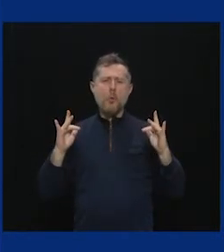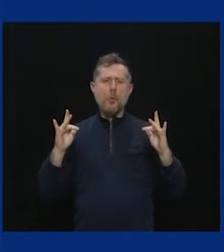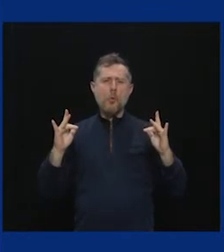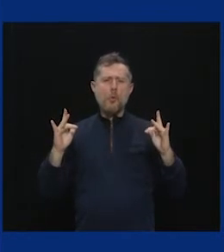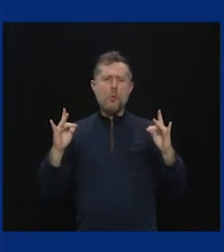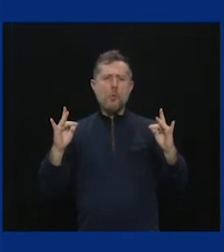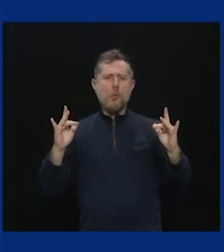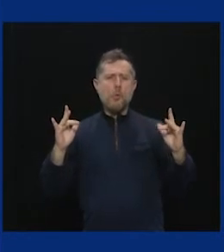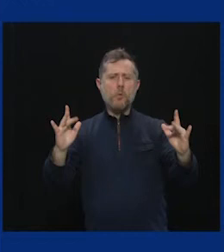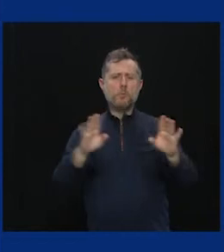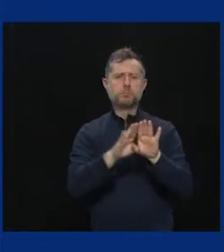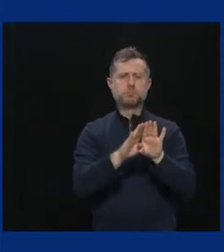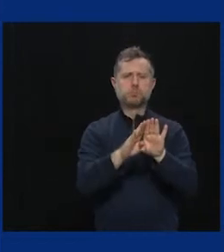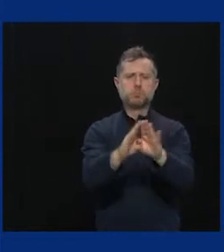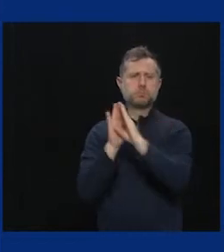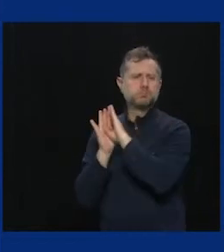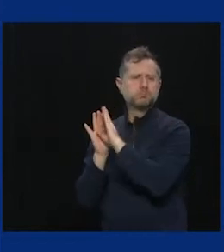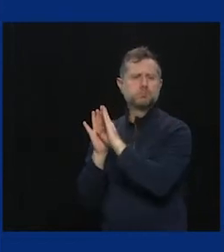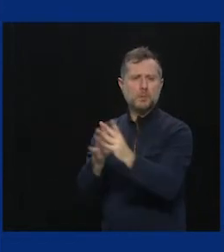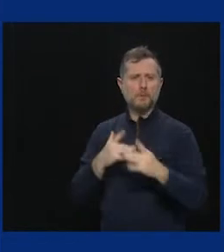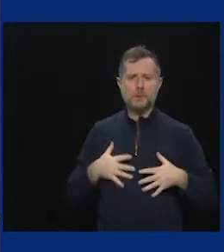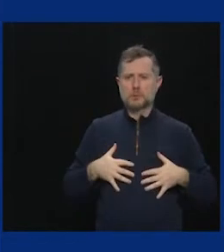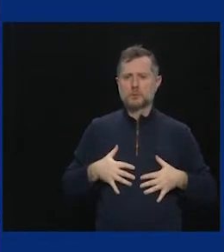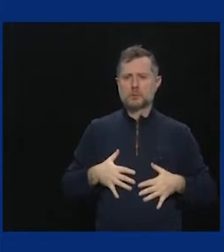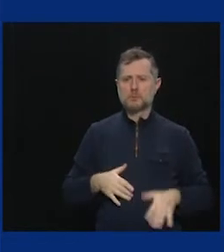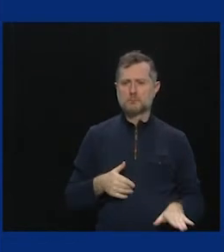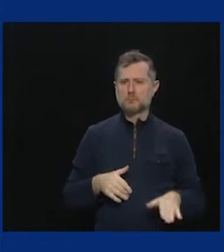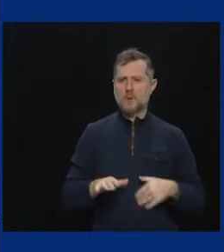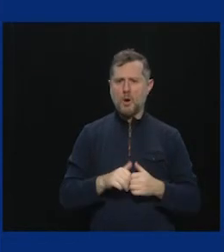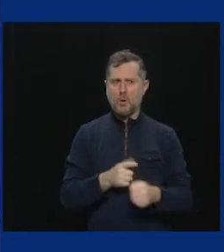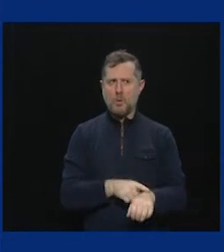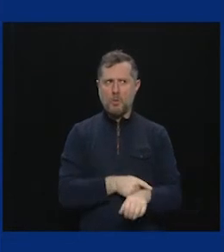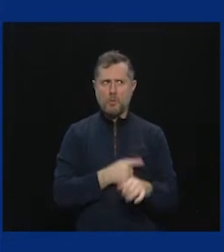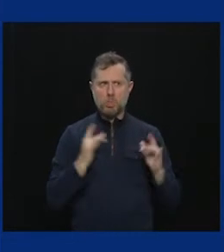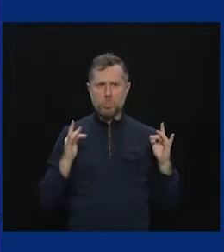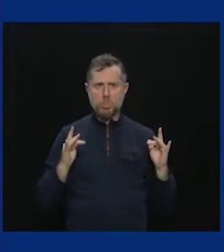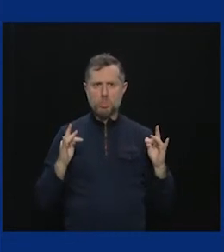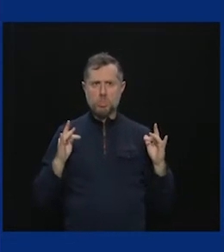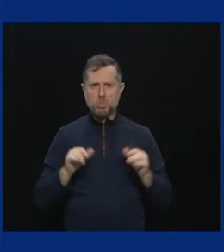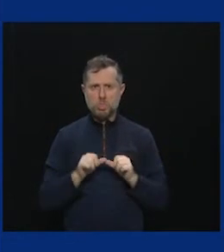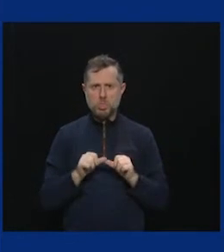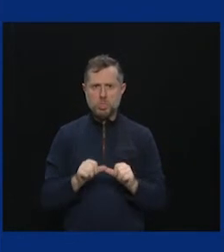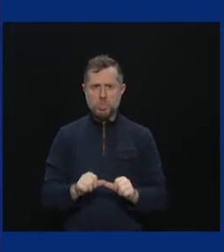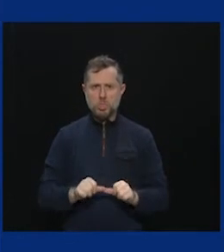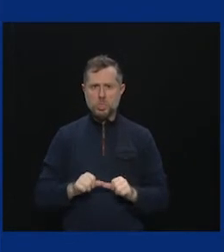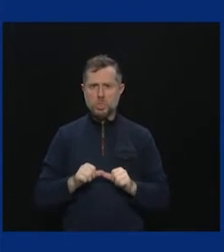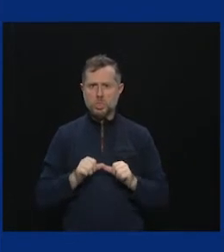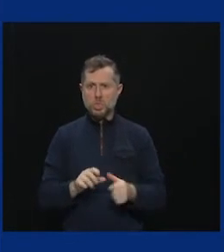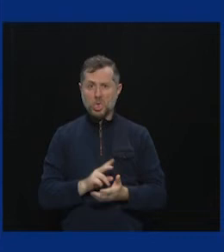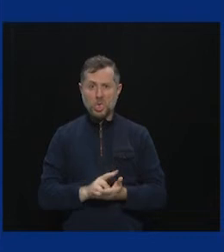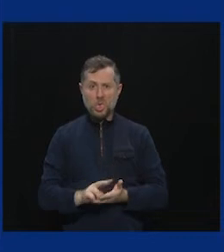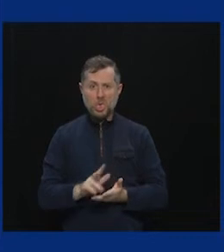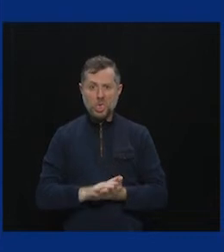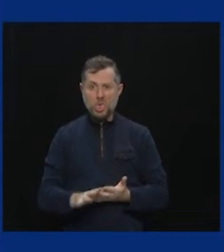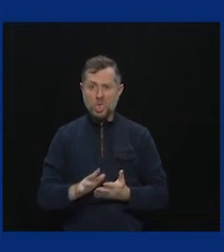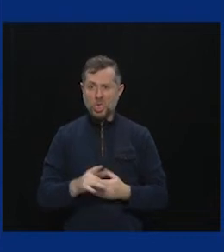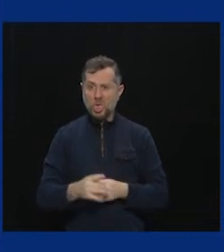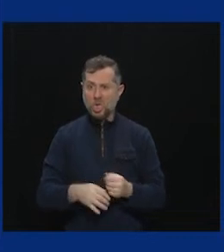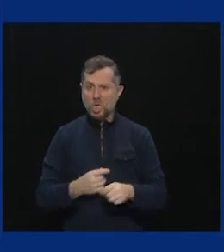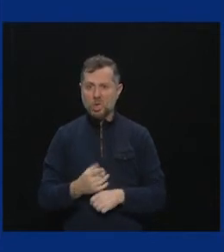disheartening. How long is this going to go on? A couple weeks? Maybe a couple months? It went on for what seemed an